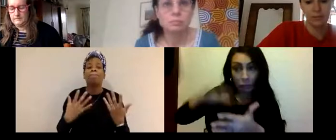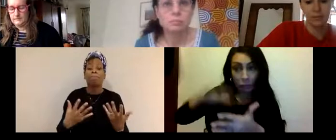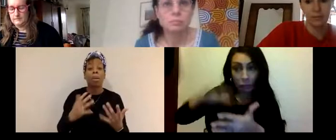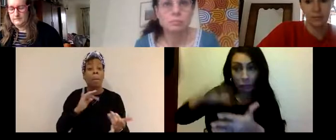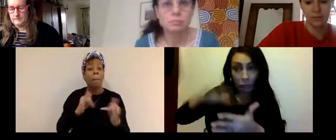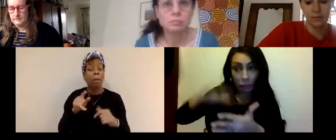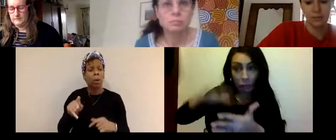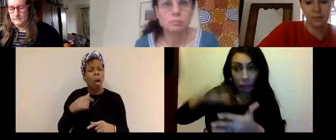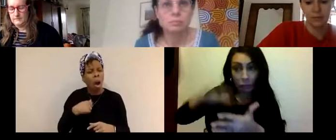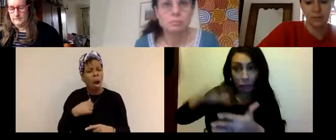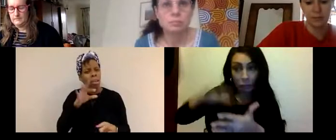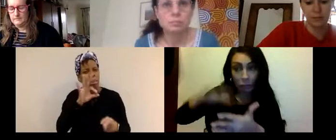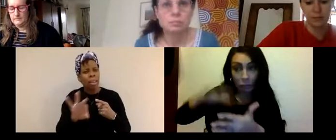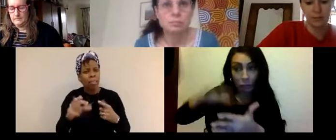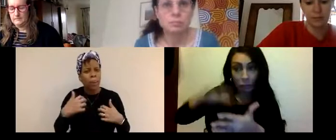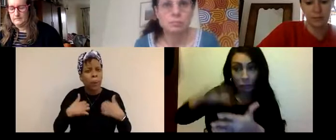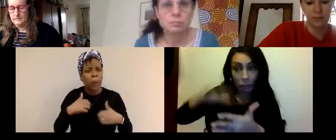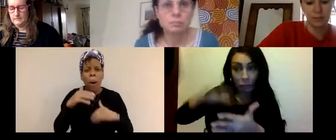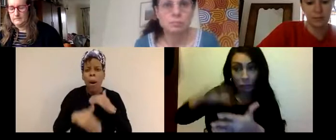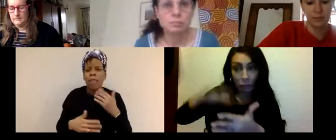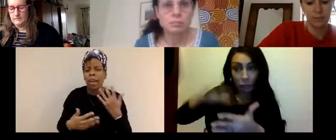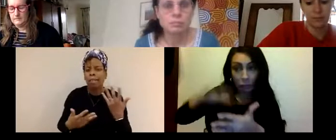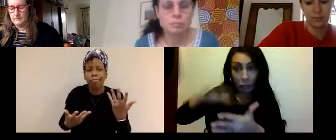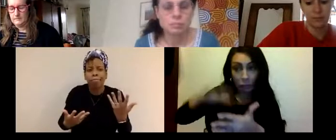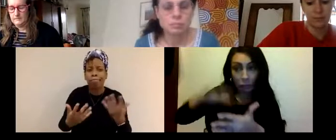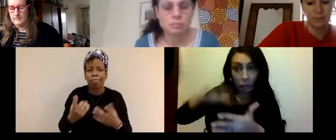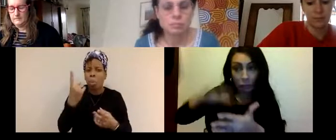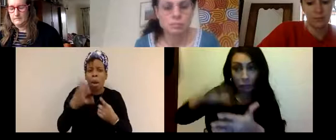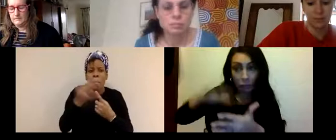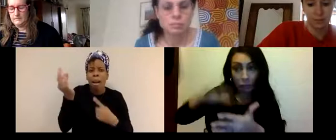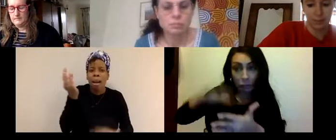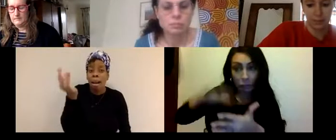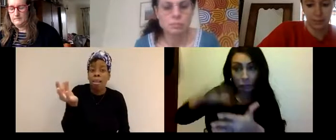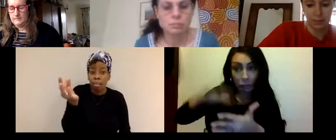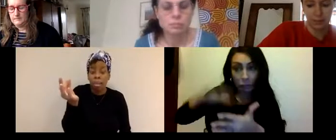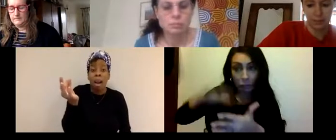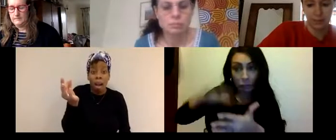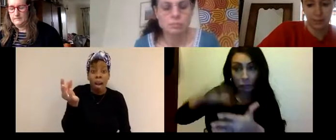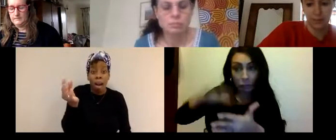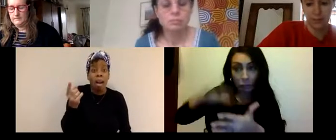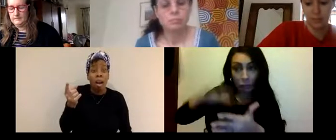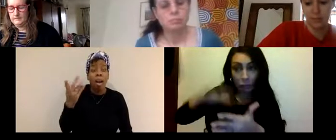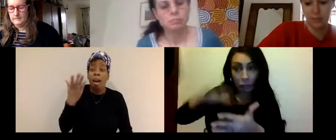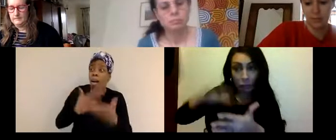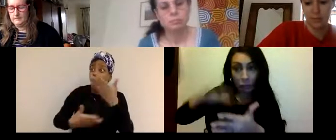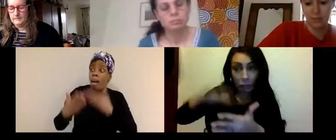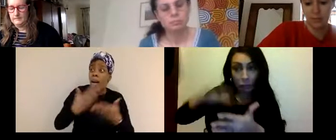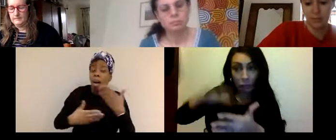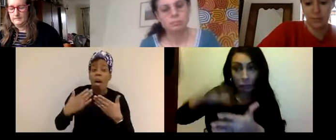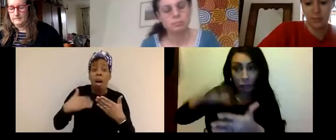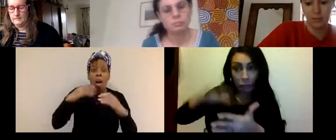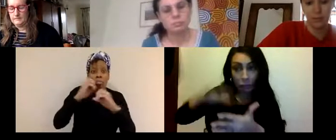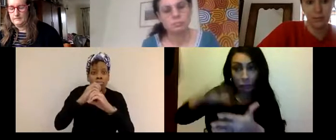have a particular interest in the collection as it's revealed to you through the curator and through objects that we